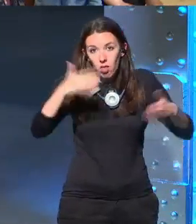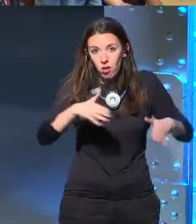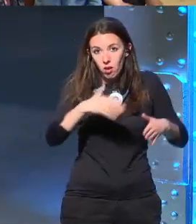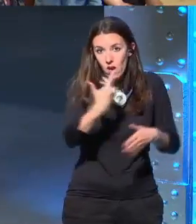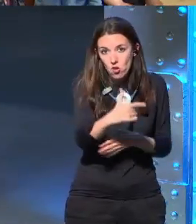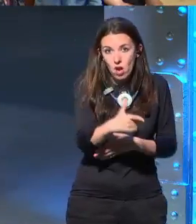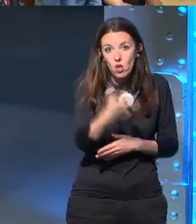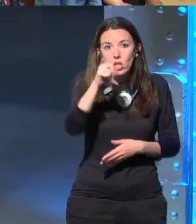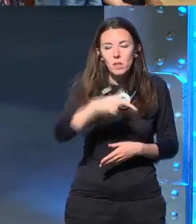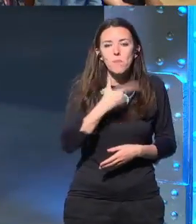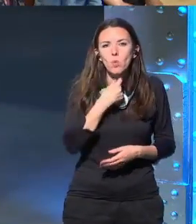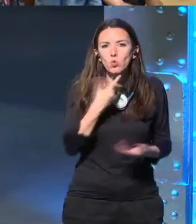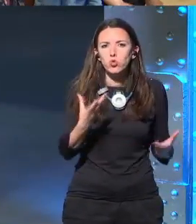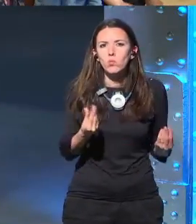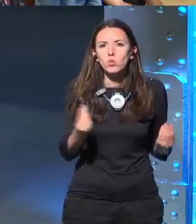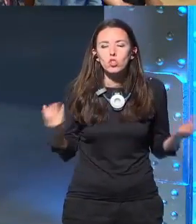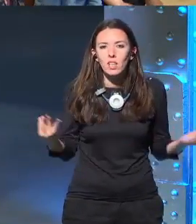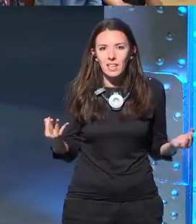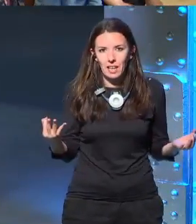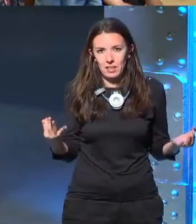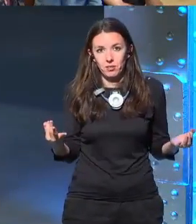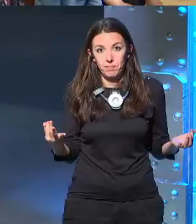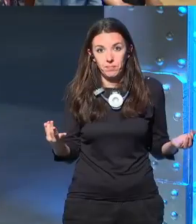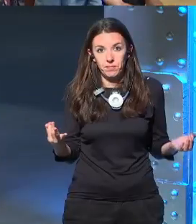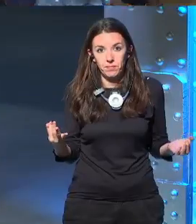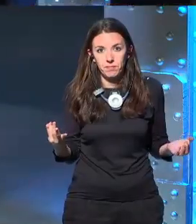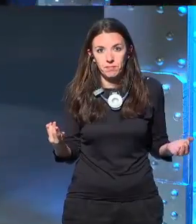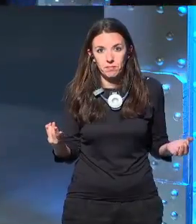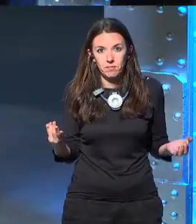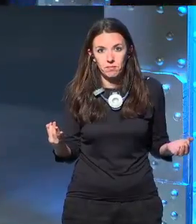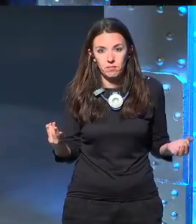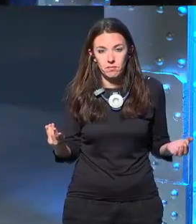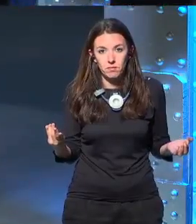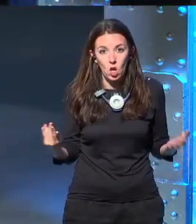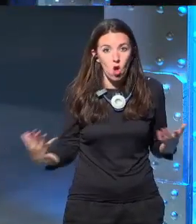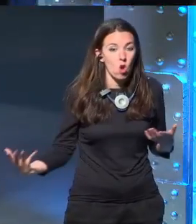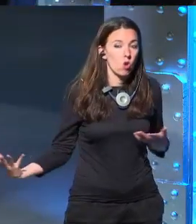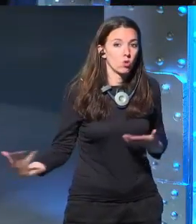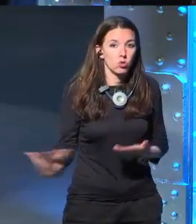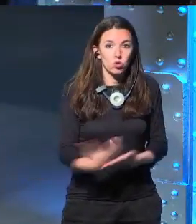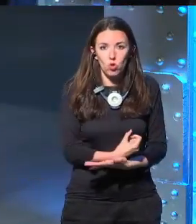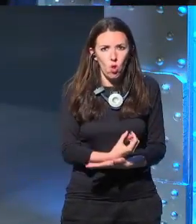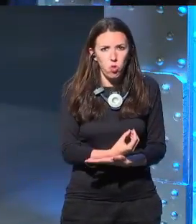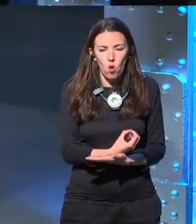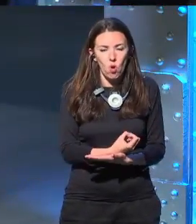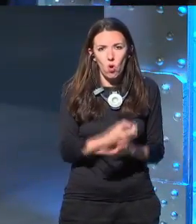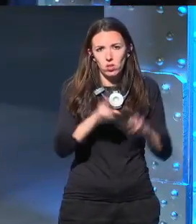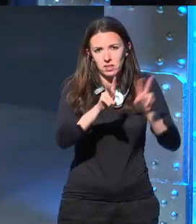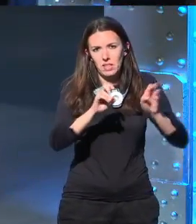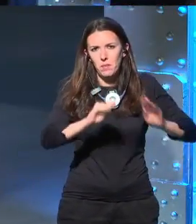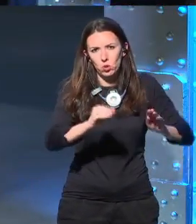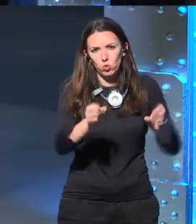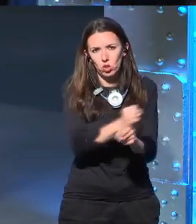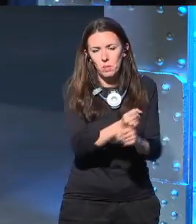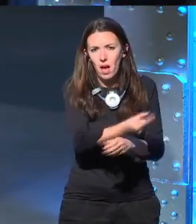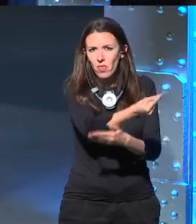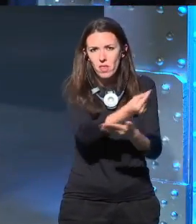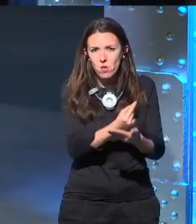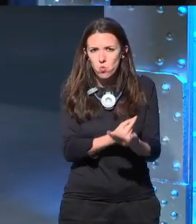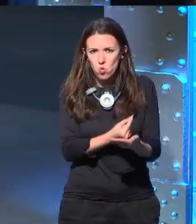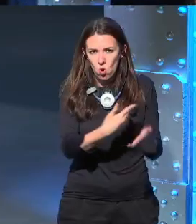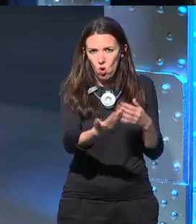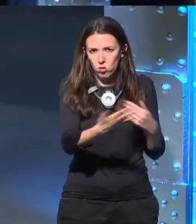the very end of his heart drawings, of all the pieces he does on the heart, he keeps drawing cross sections of it and